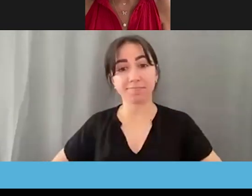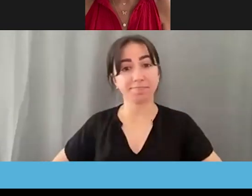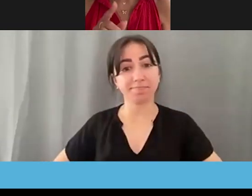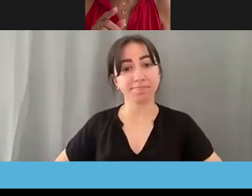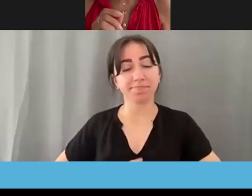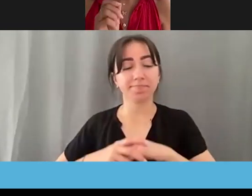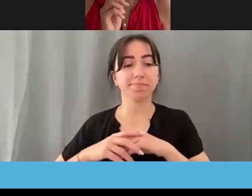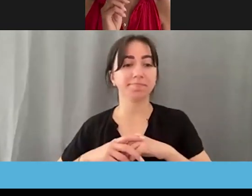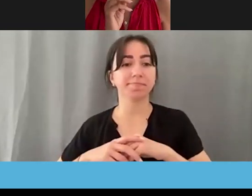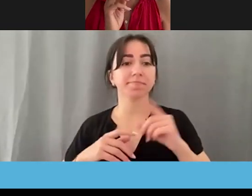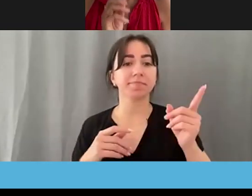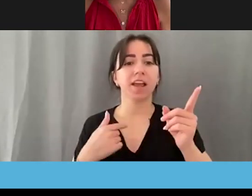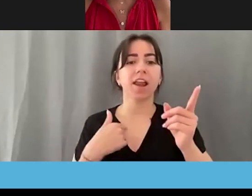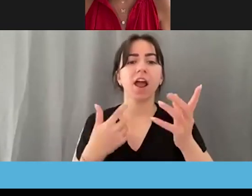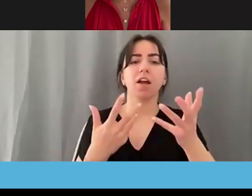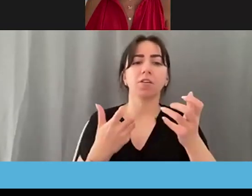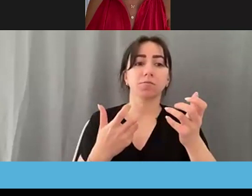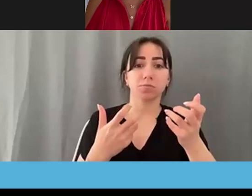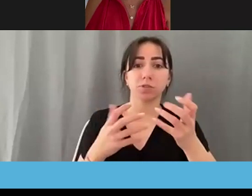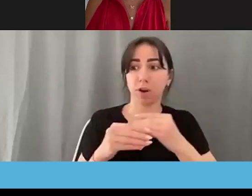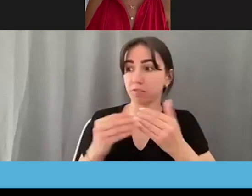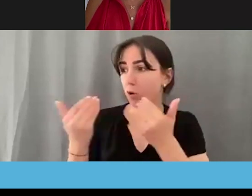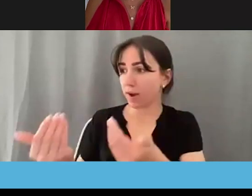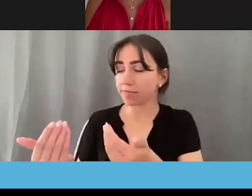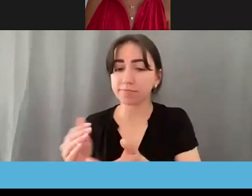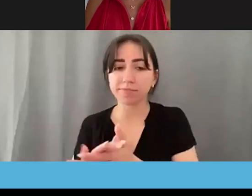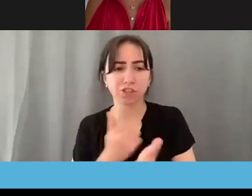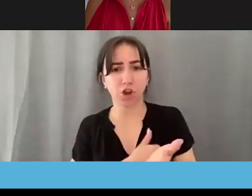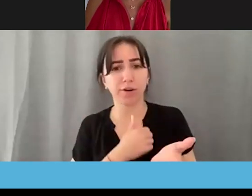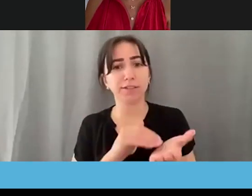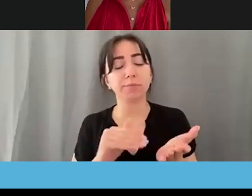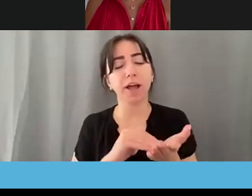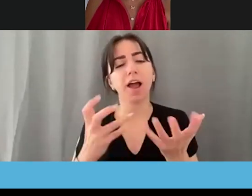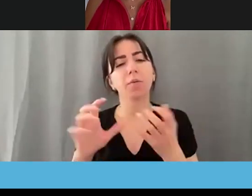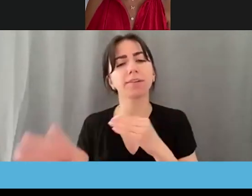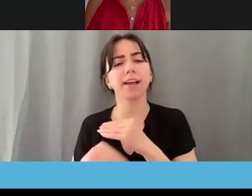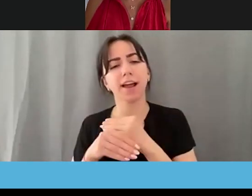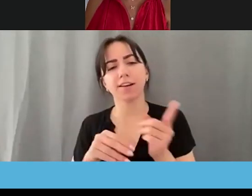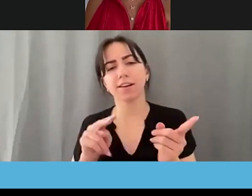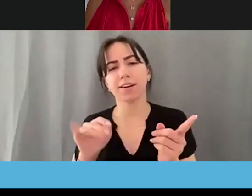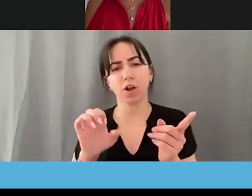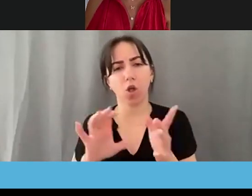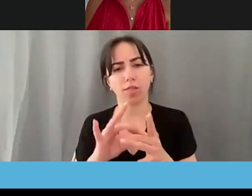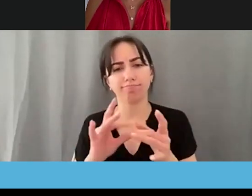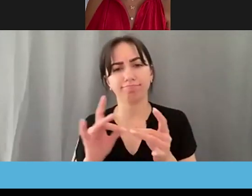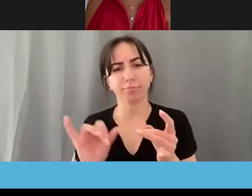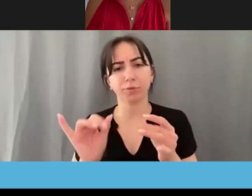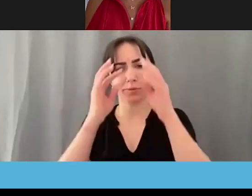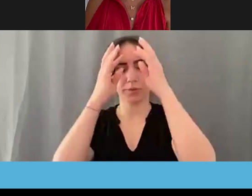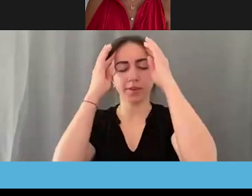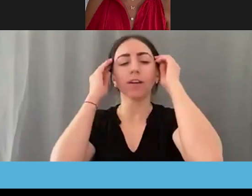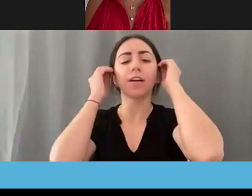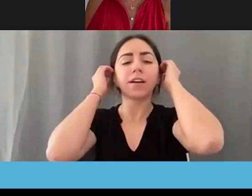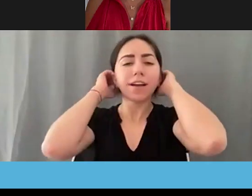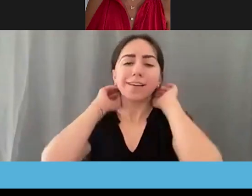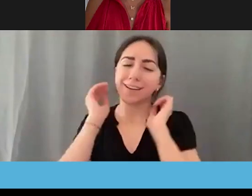And advocating. I would like to add. Oh, yes. No, go for it. Excuse me. I would like to add to what Nicole is saying too. And I know